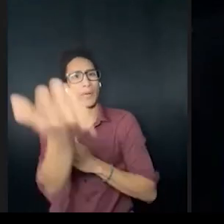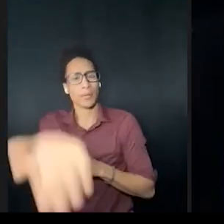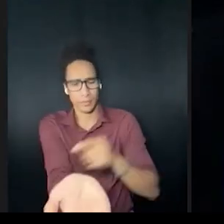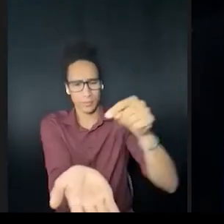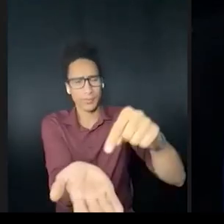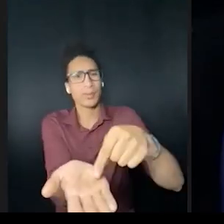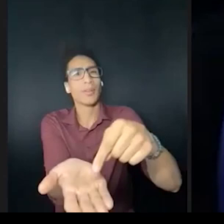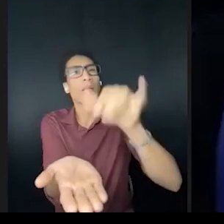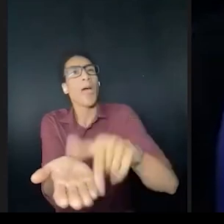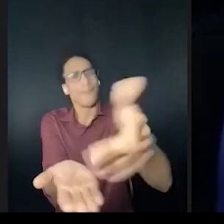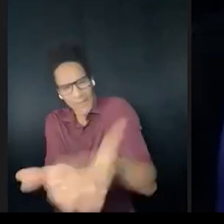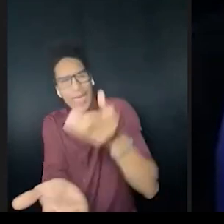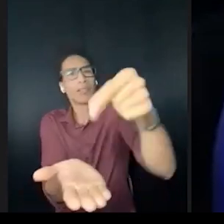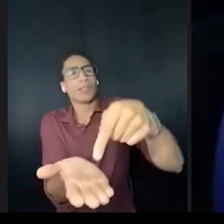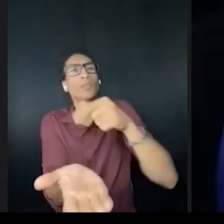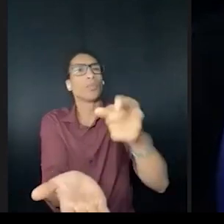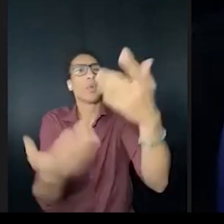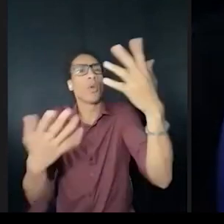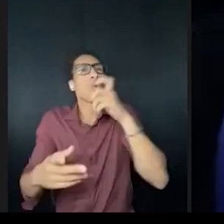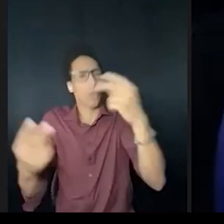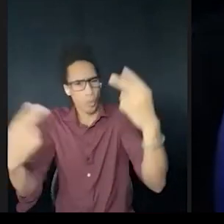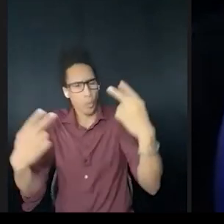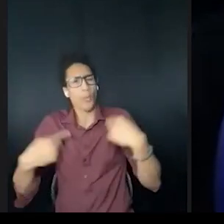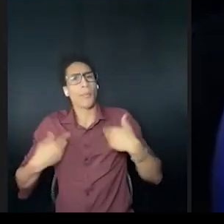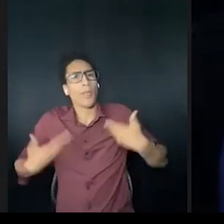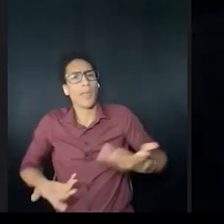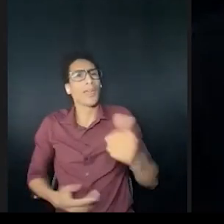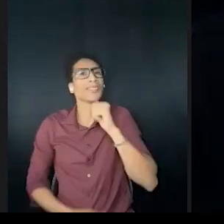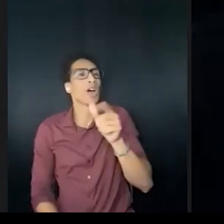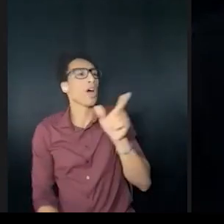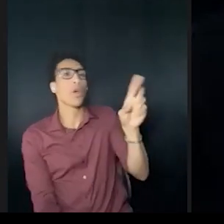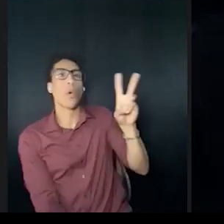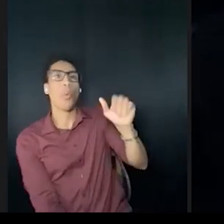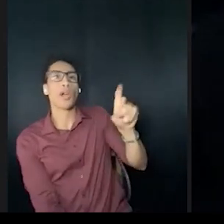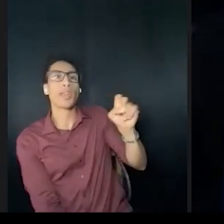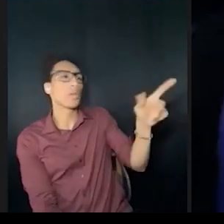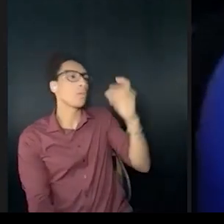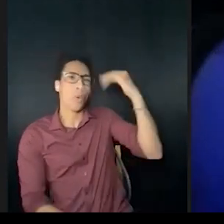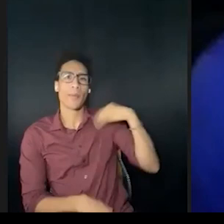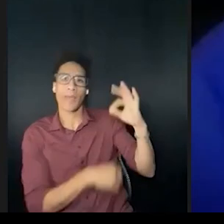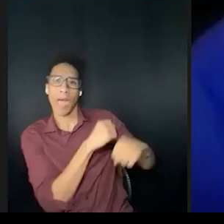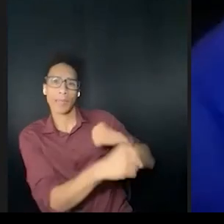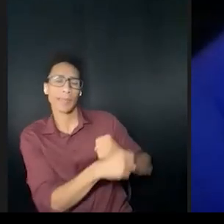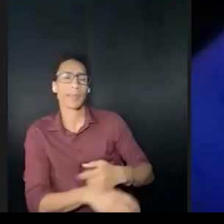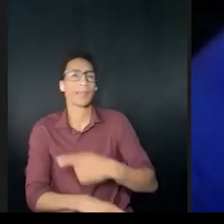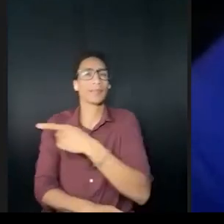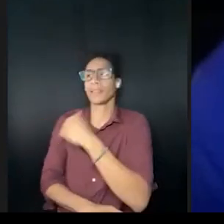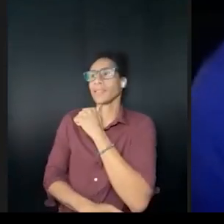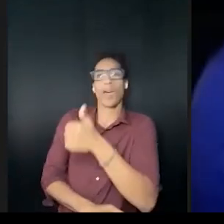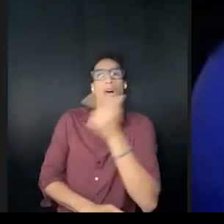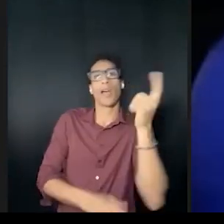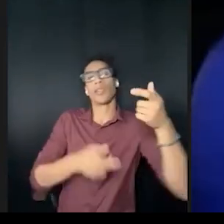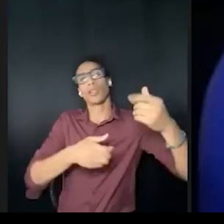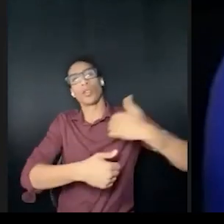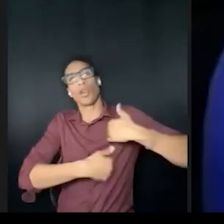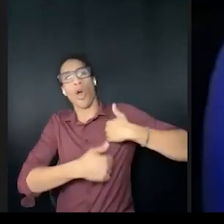many years. Was it the warden who knew me for 9 years? Wasn't the correction officers who knew me for 8 years? Wasn't the incarcerated person who knew me for 20 years